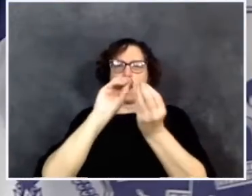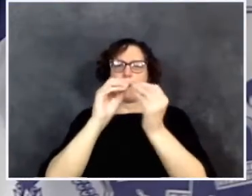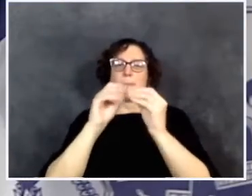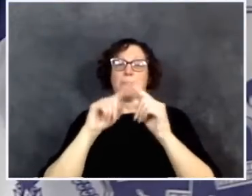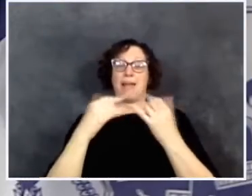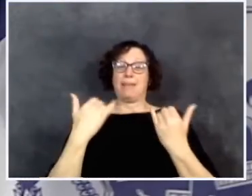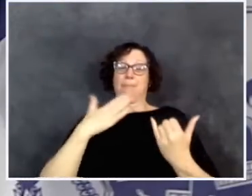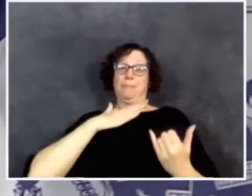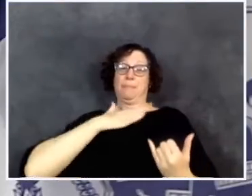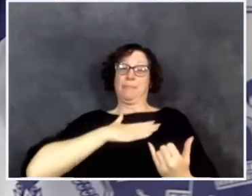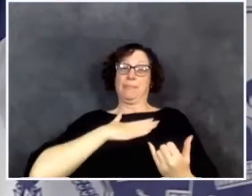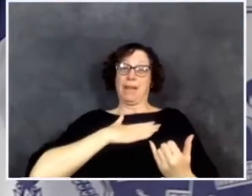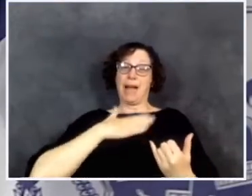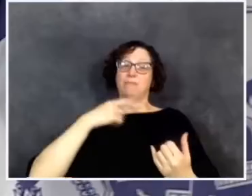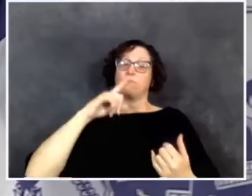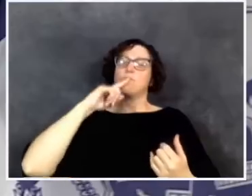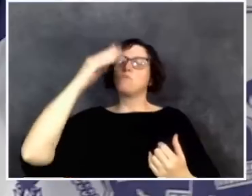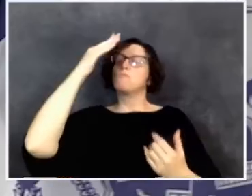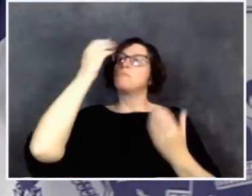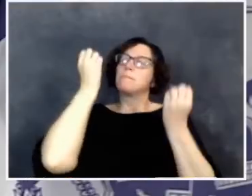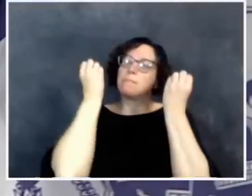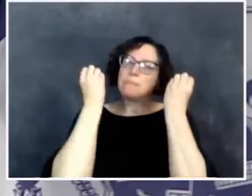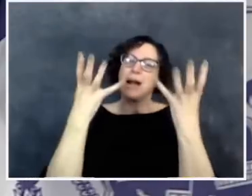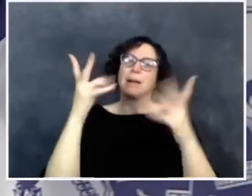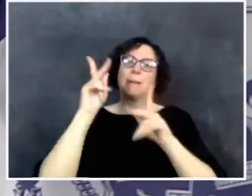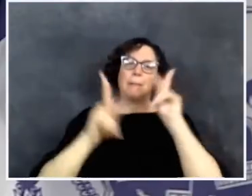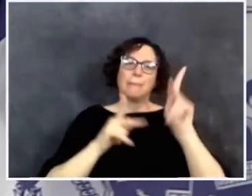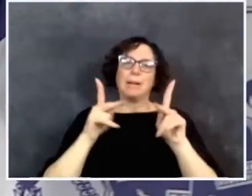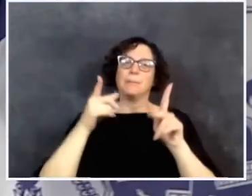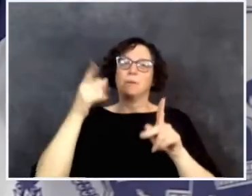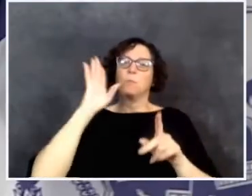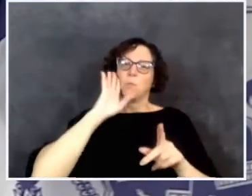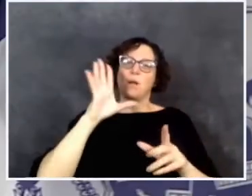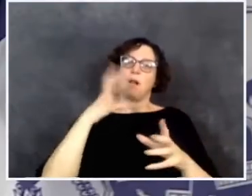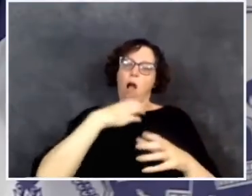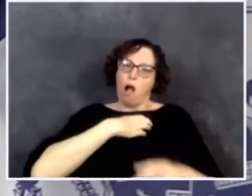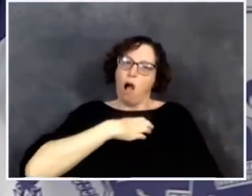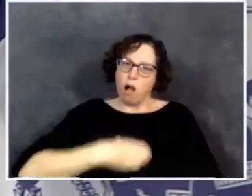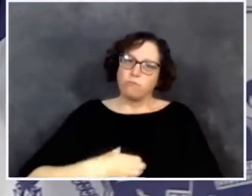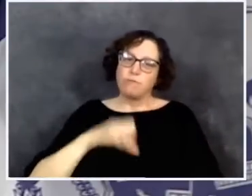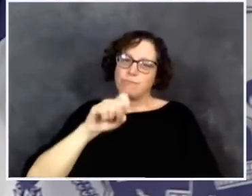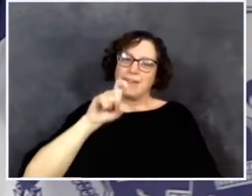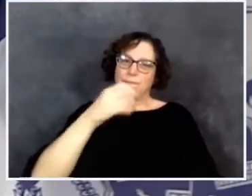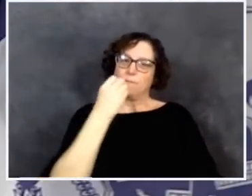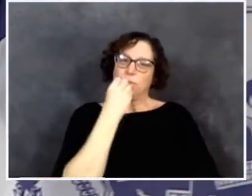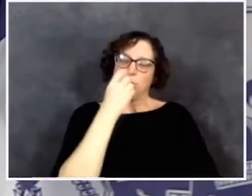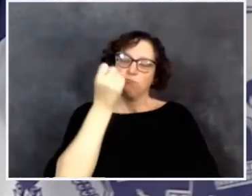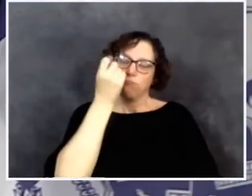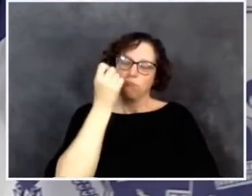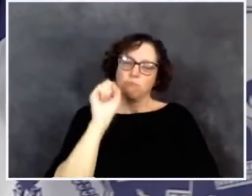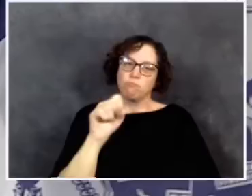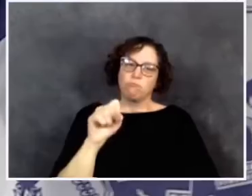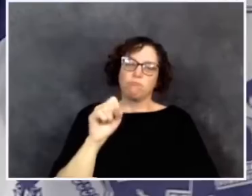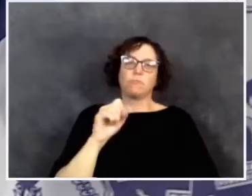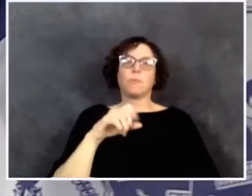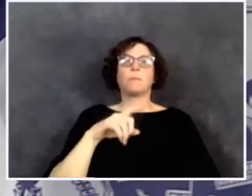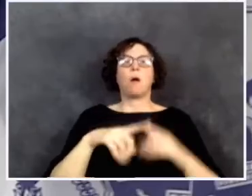somewhere along the line to about 500,000 New Yorkers either already unemployed or on the way to